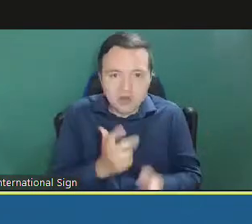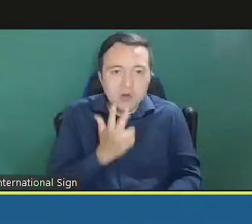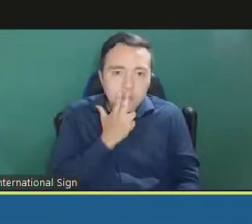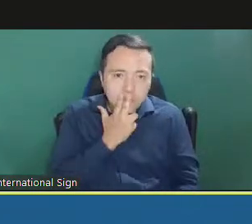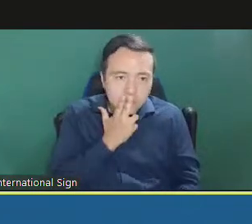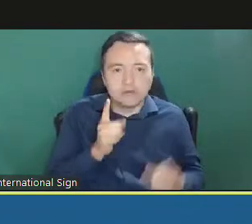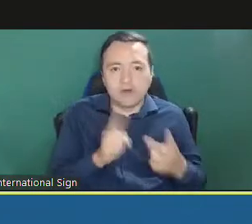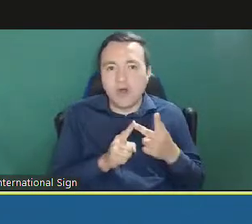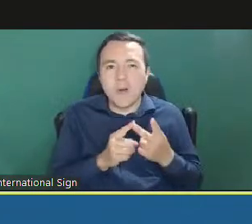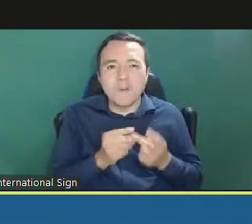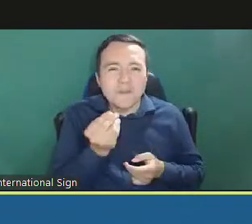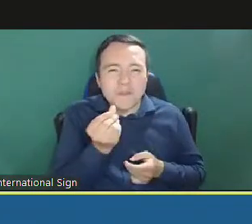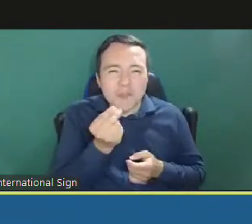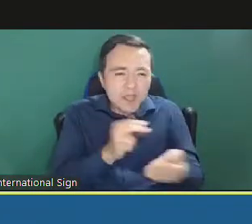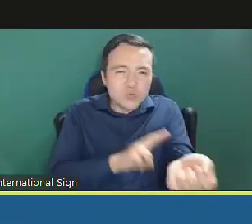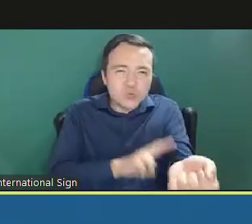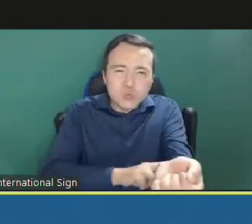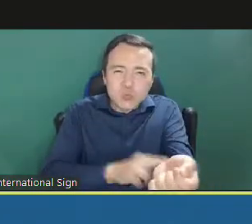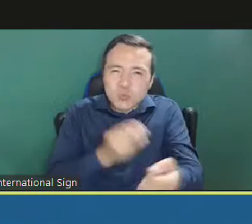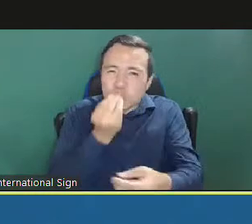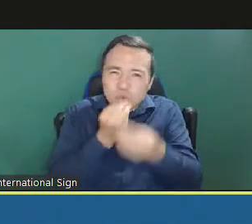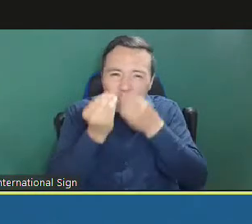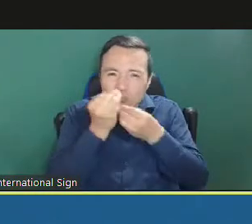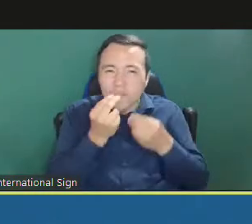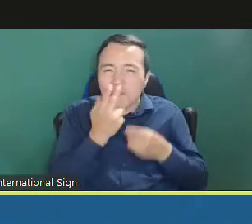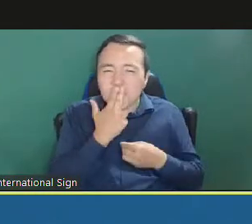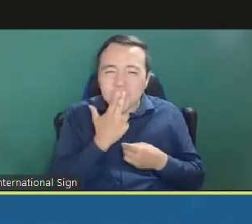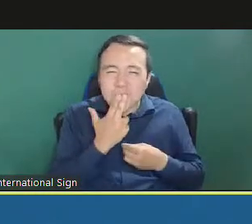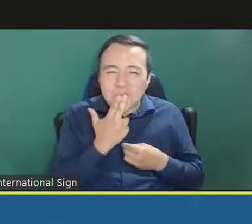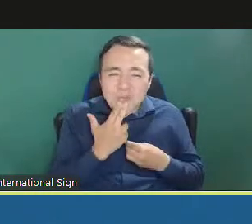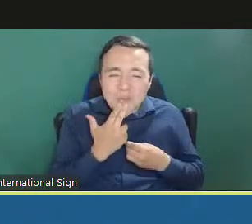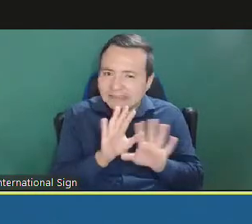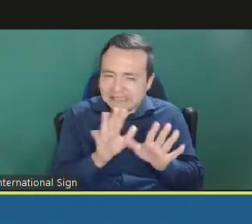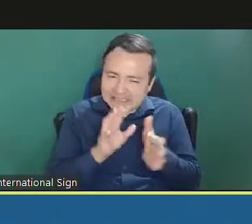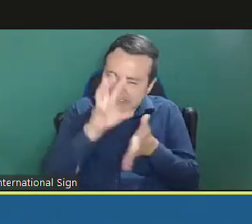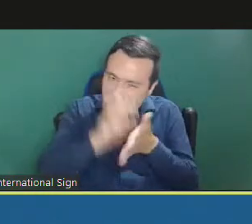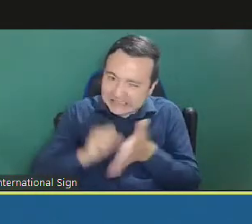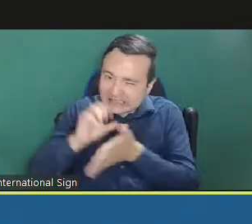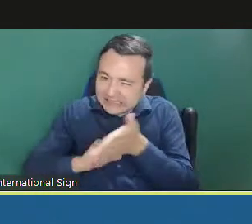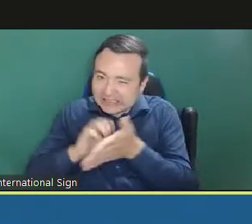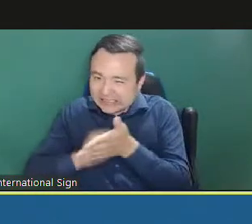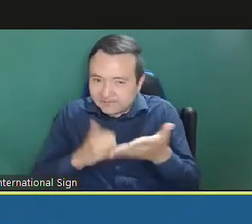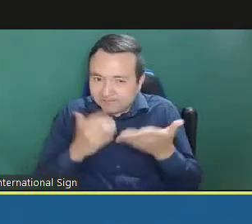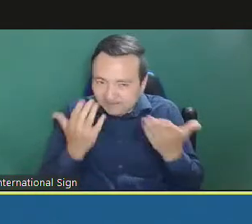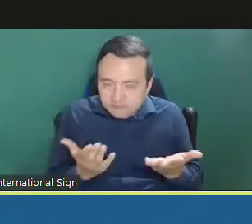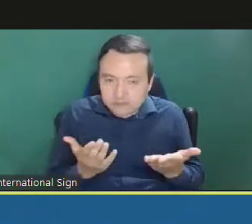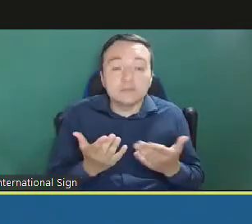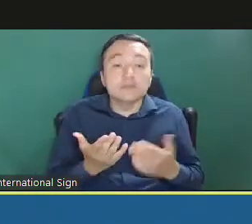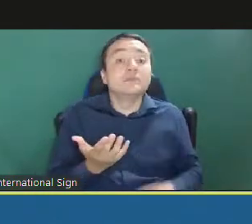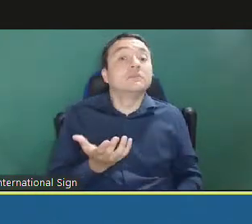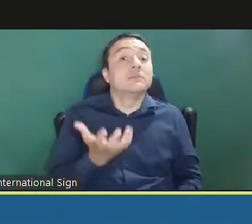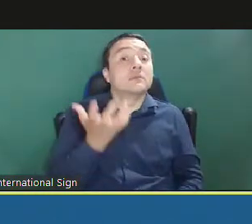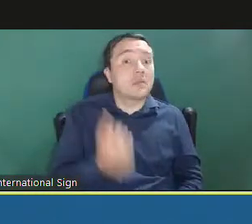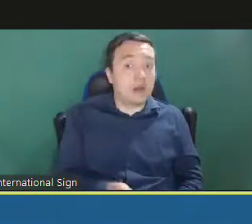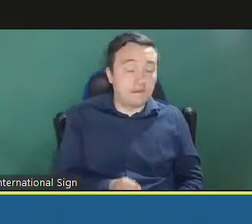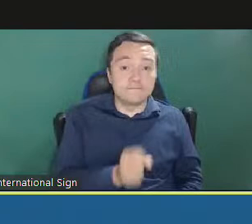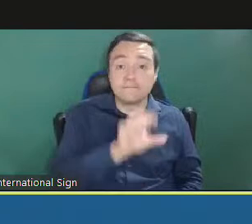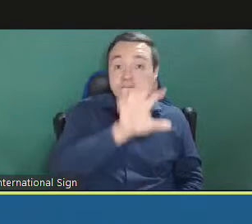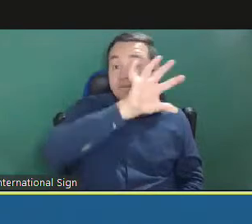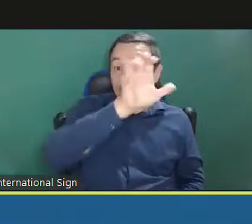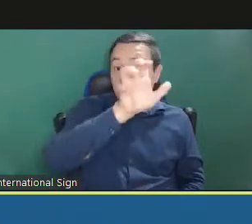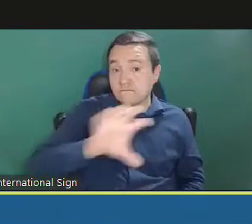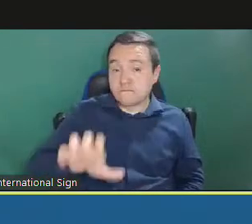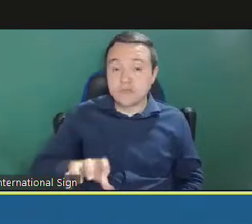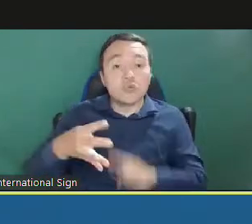underutilized. Only 4 countries apply taxes on tobacco products at the minimum recommended threshold set by